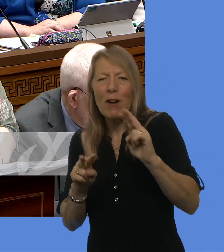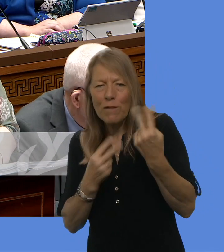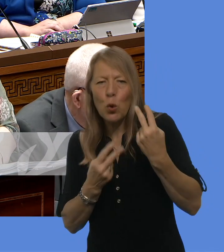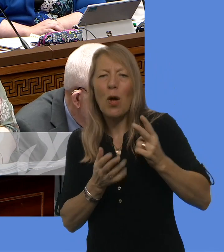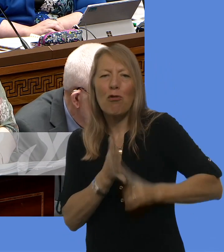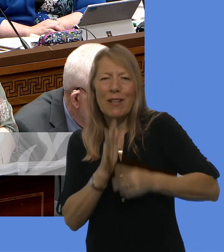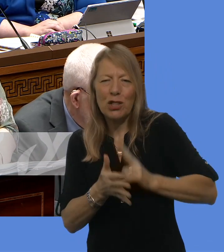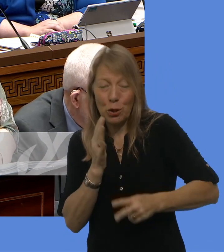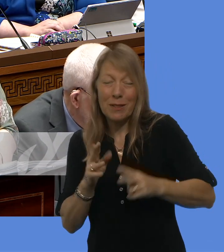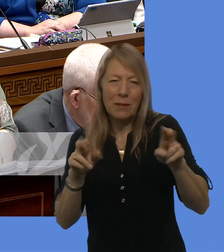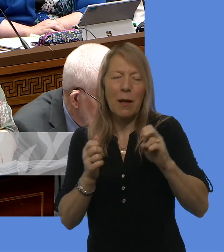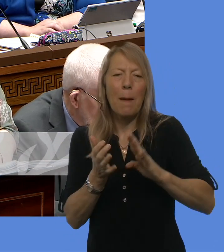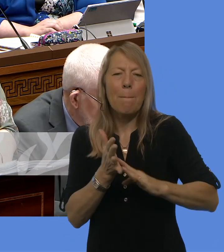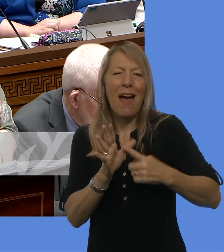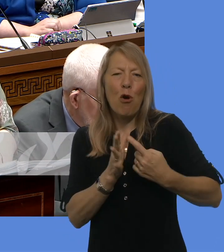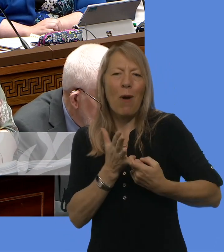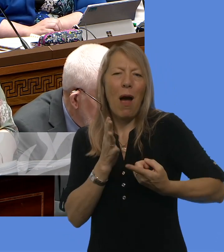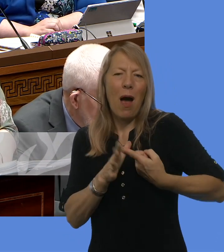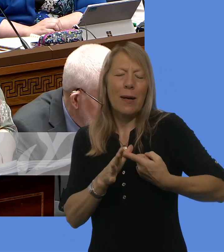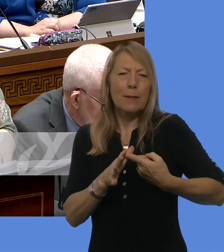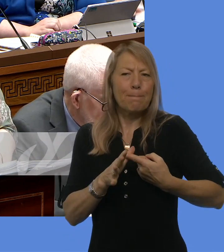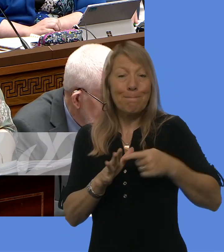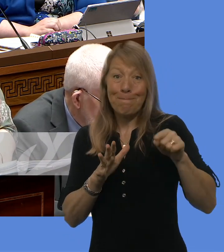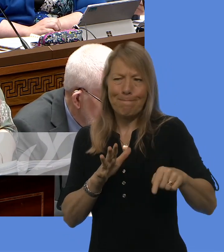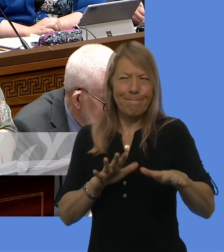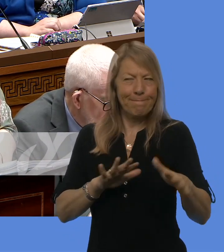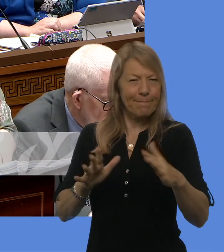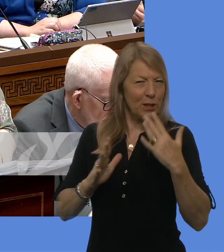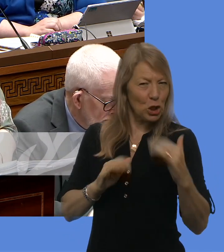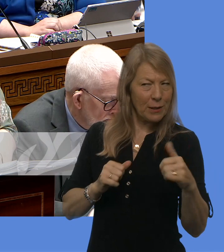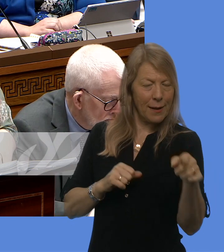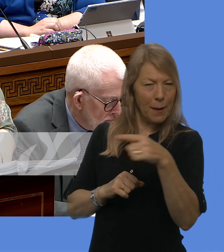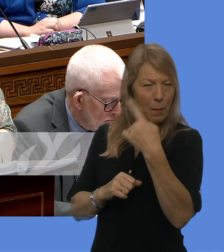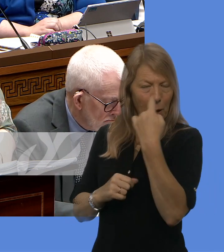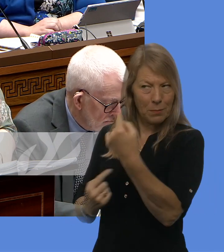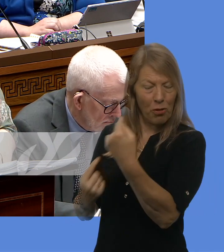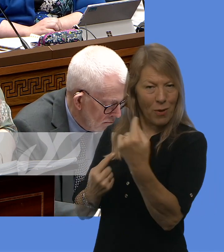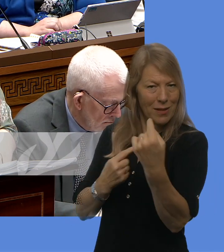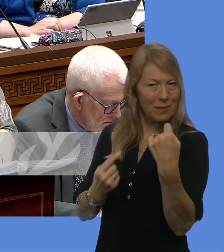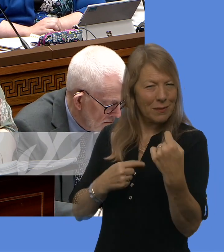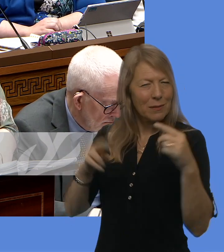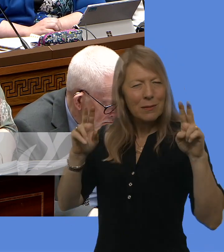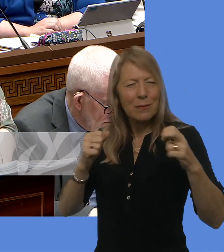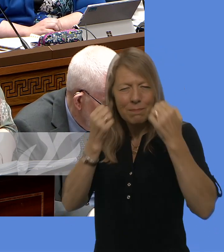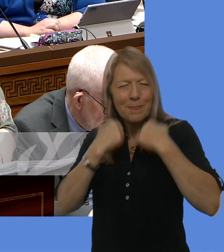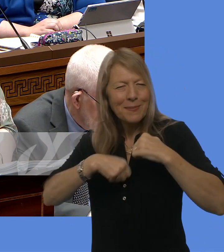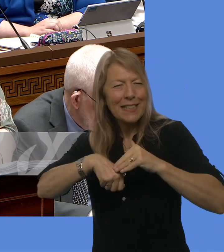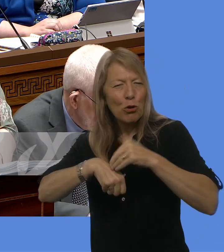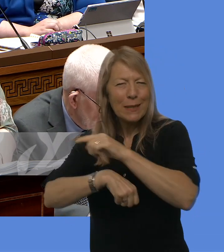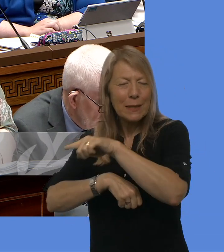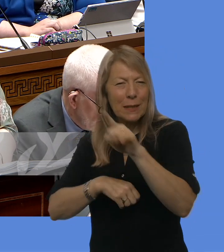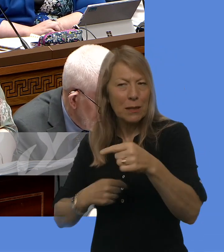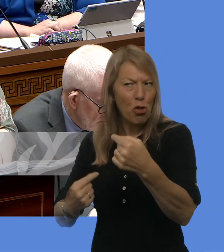posed by terrorist risk offenders. This is in line with Article 50 of the Criminal Justice Northern Ireland Order 2008, which makes provision